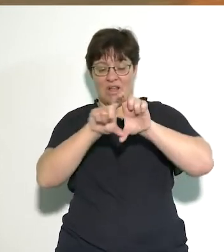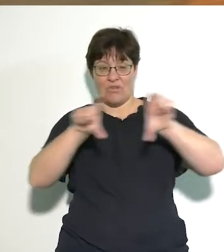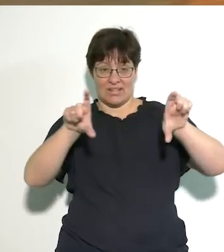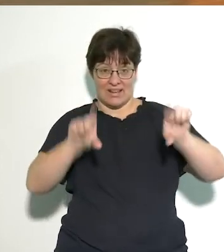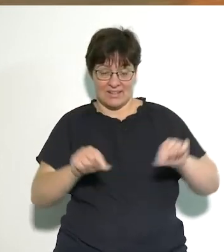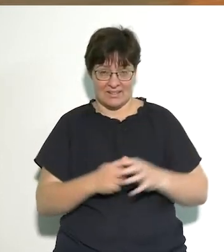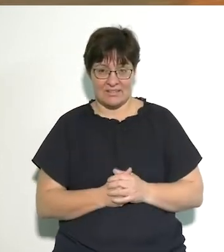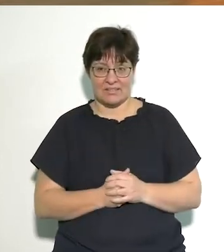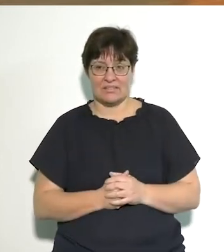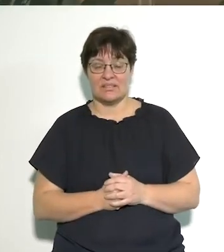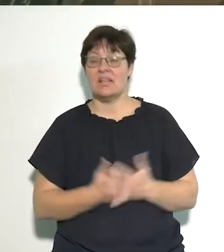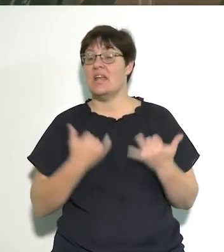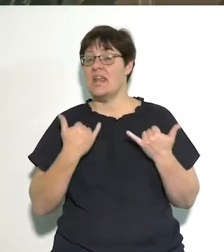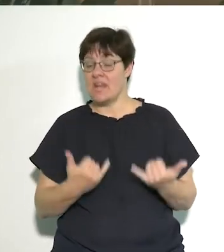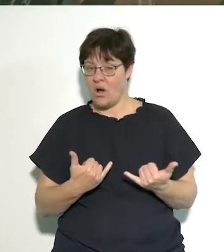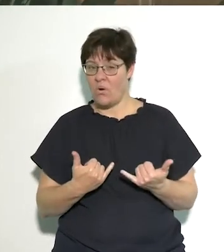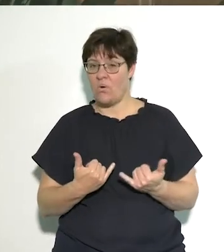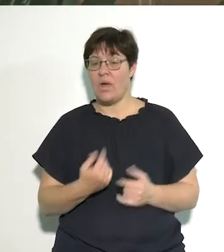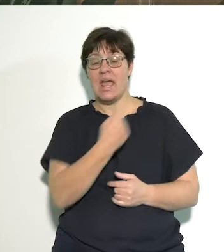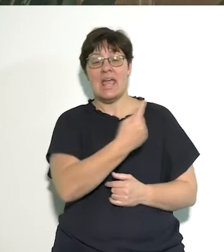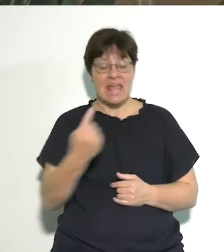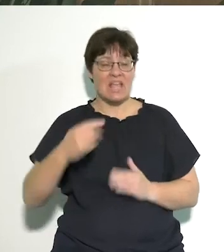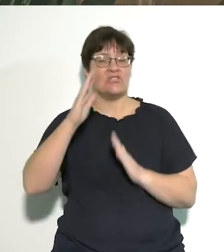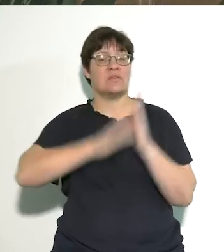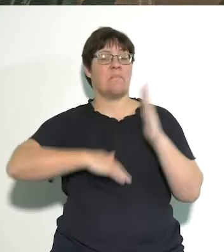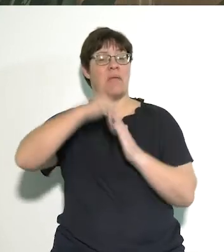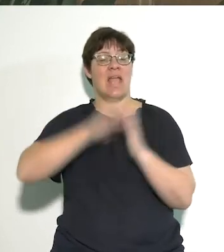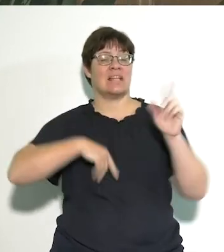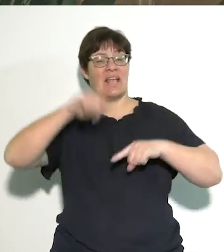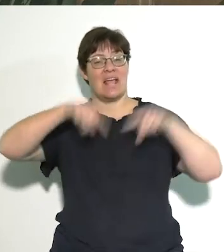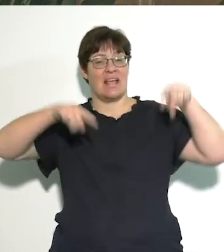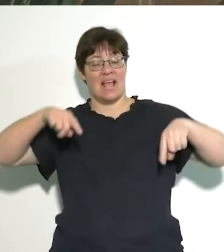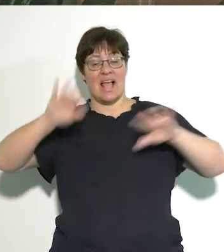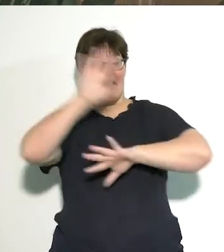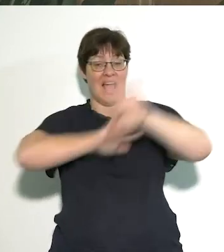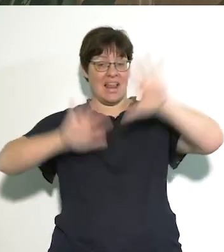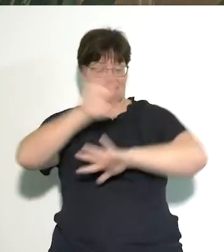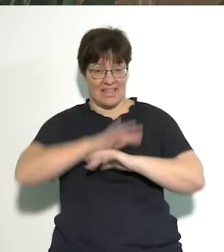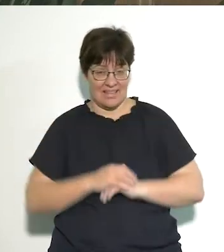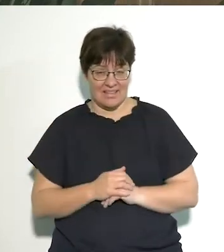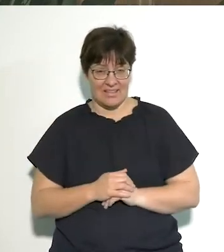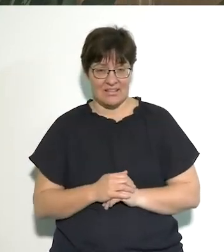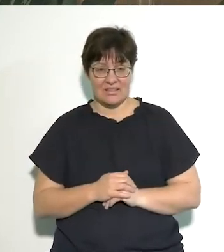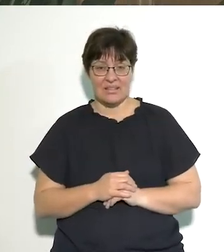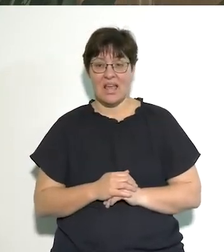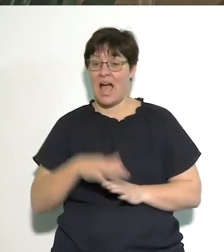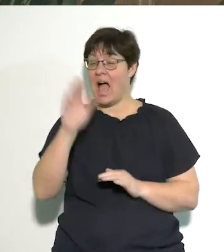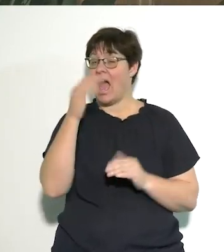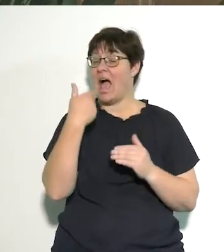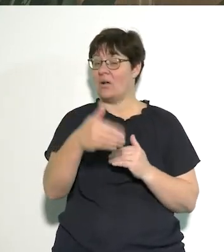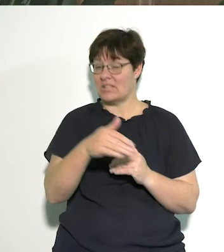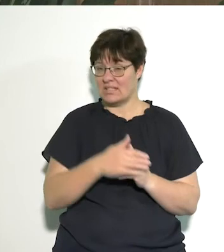The next thing we're going to do is we're going to paint each shape a different color. We are going to paint the outside of the